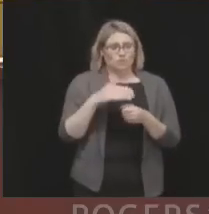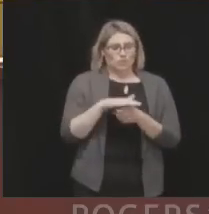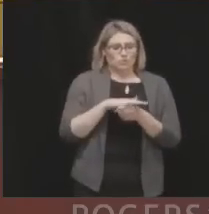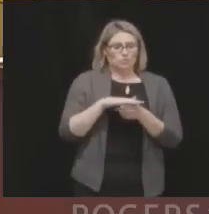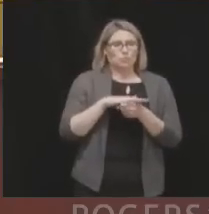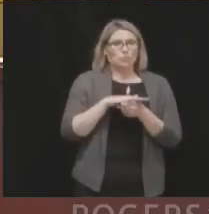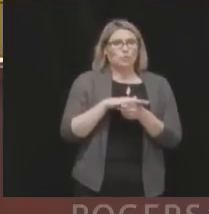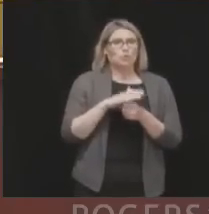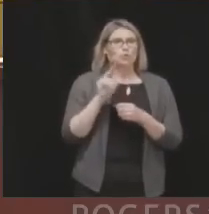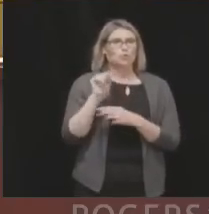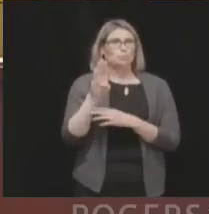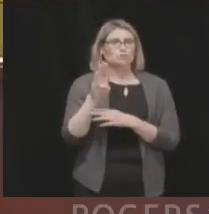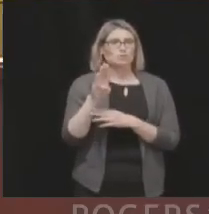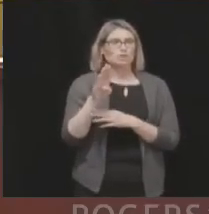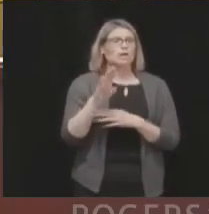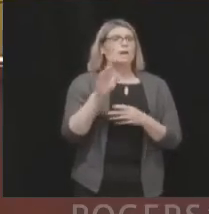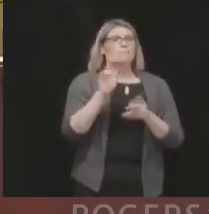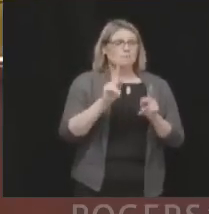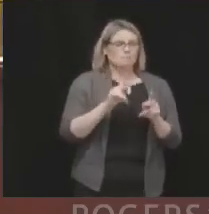province?